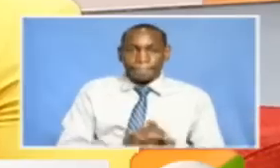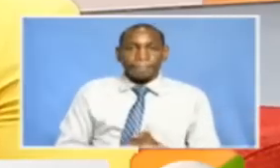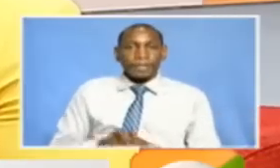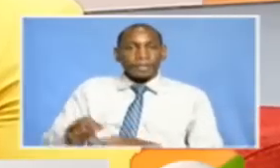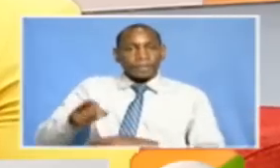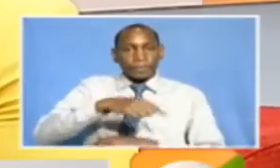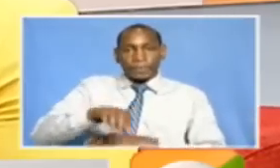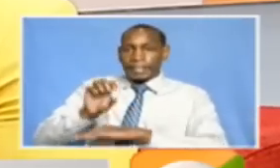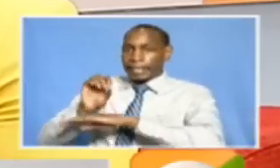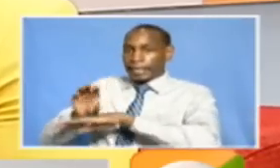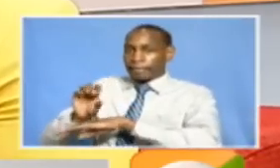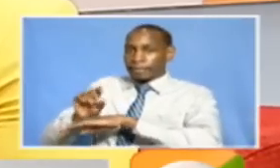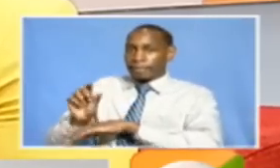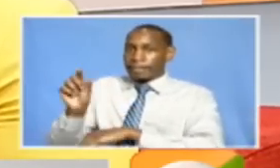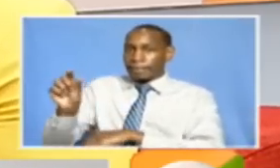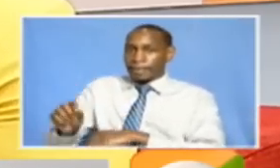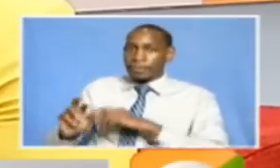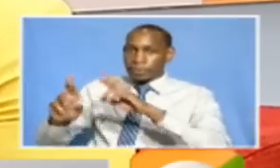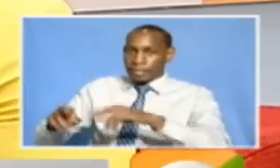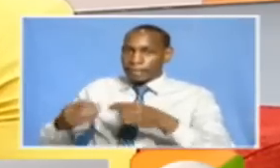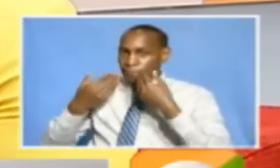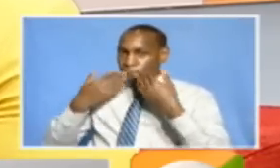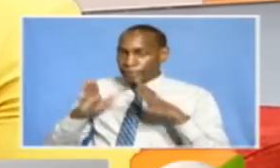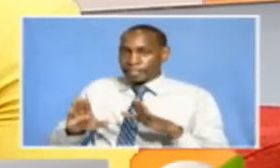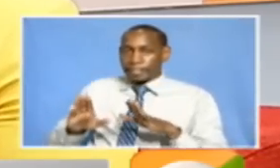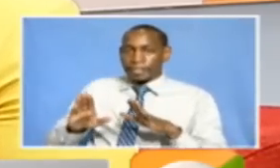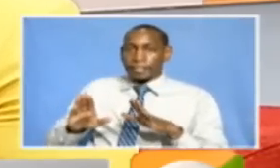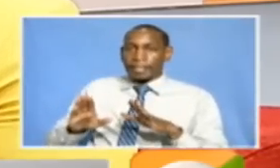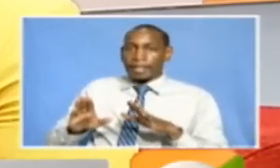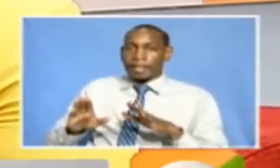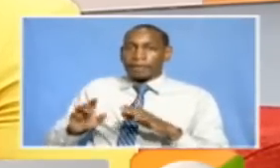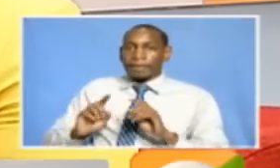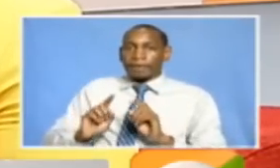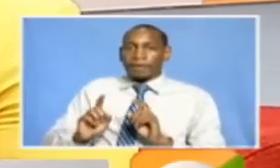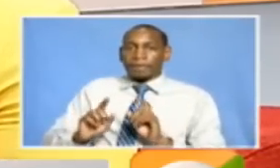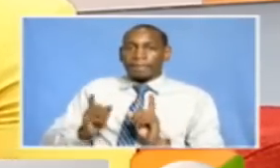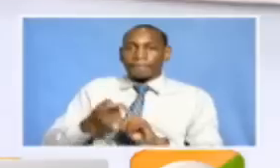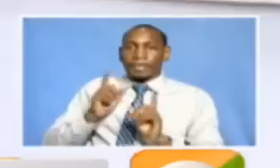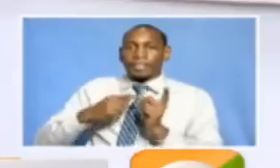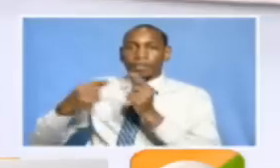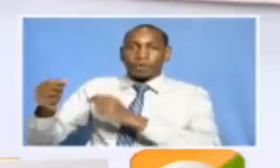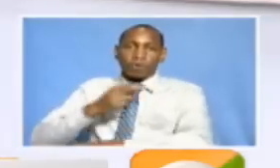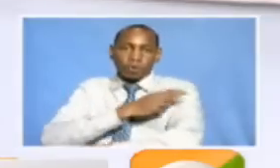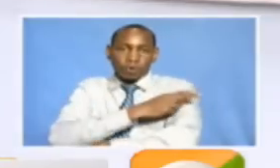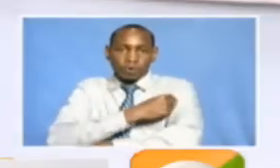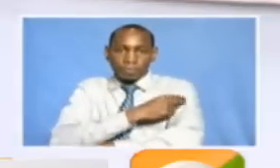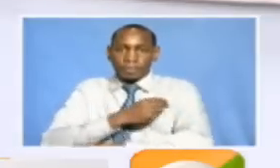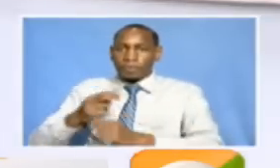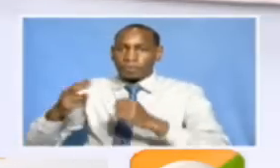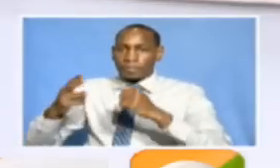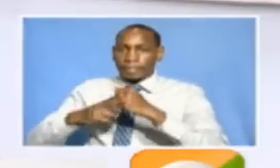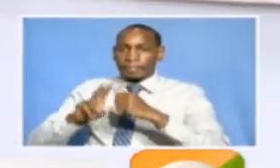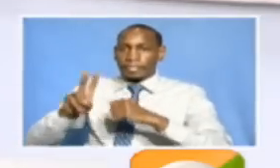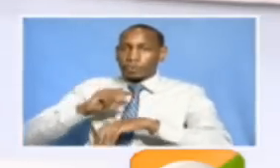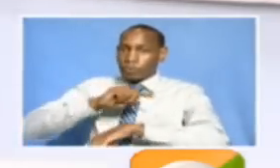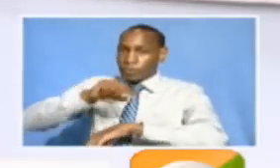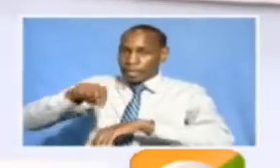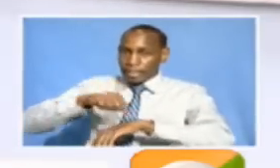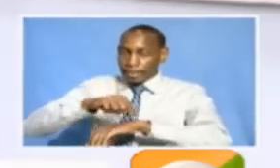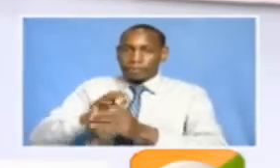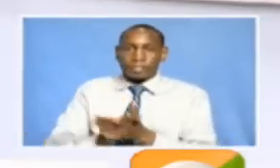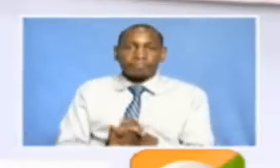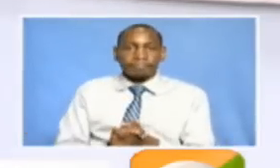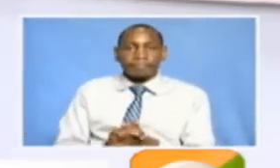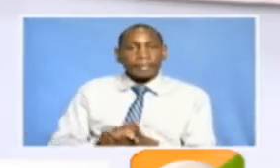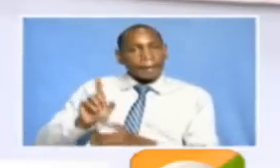advise victims of SGBV to at least get to a health facility within 72 hours. Ideally,